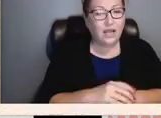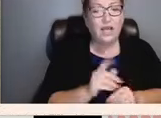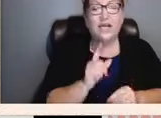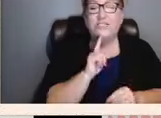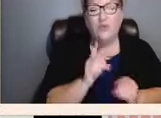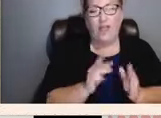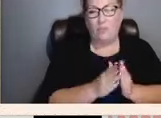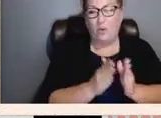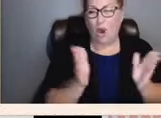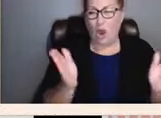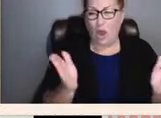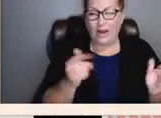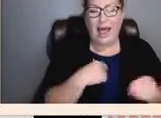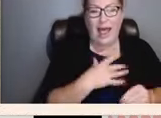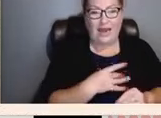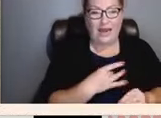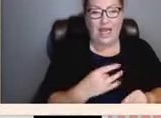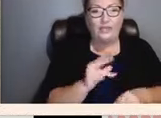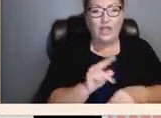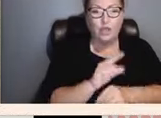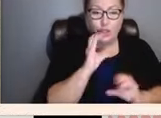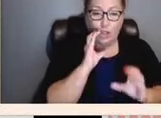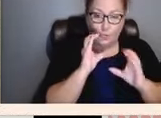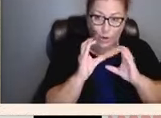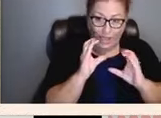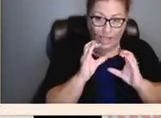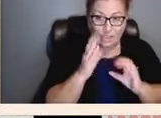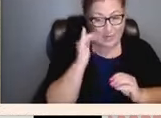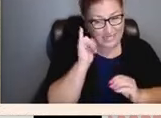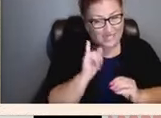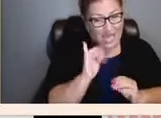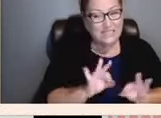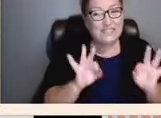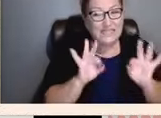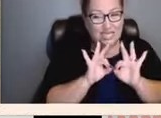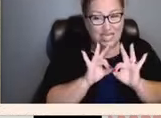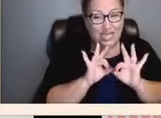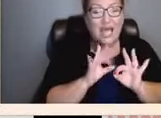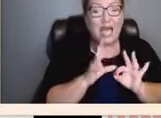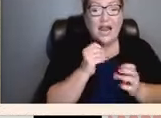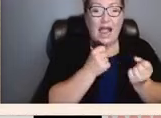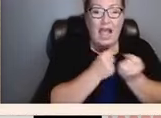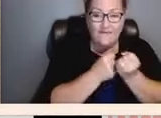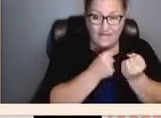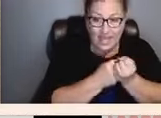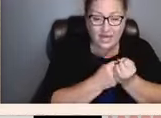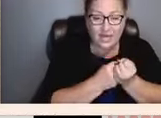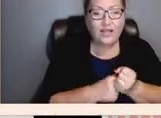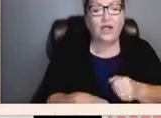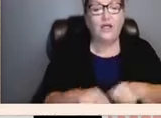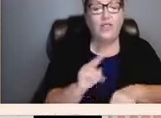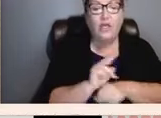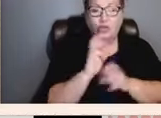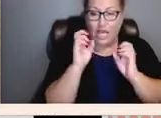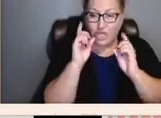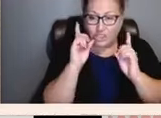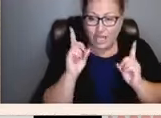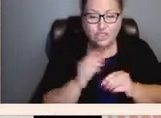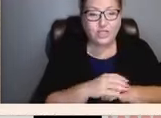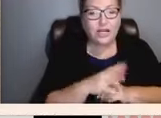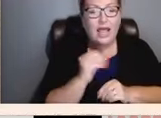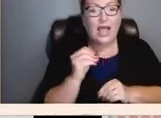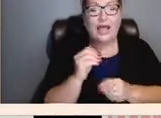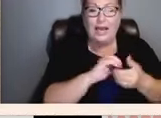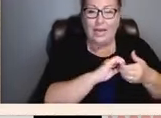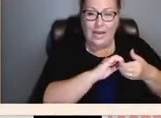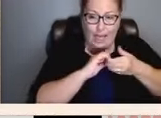like that they use communication because that's key in advocating. They use education, collaborating, that